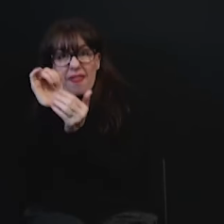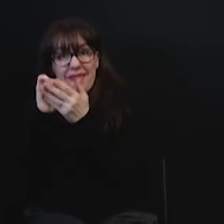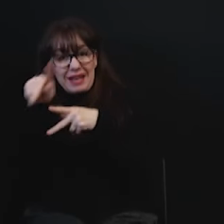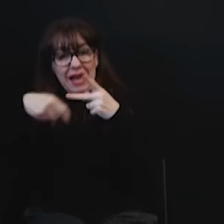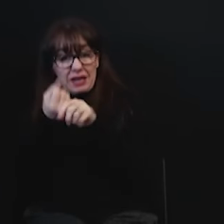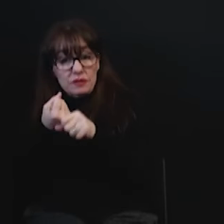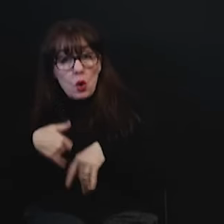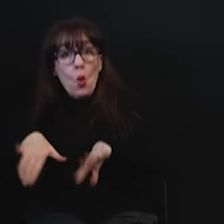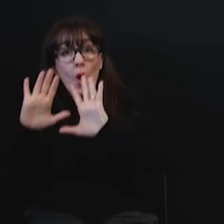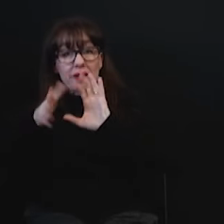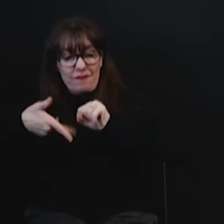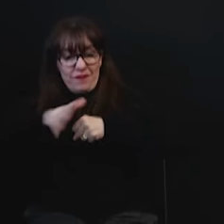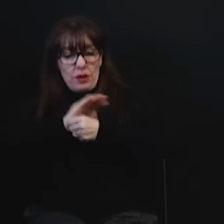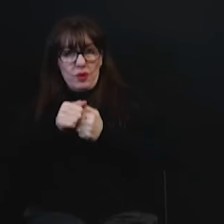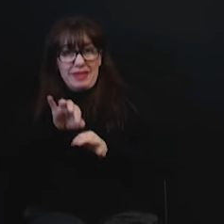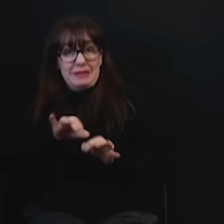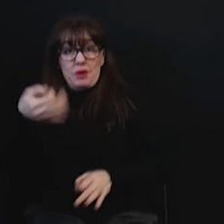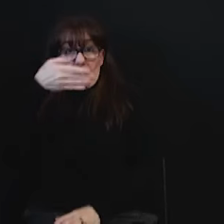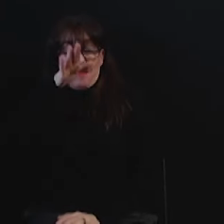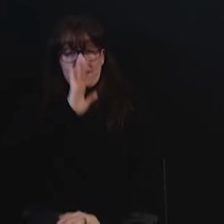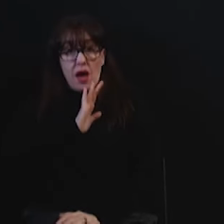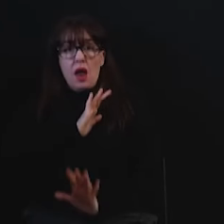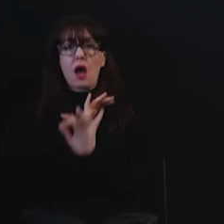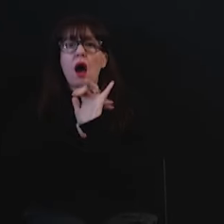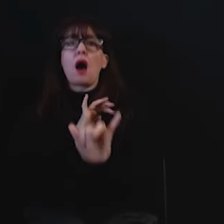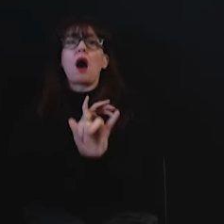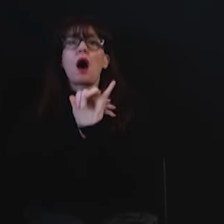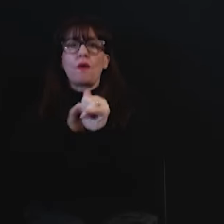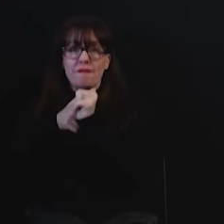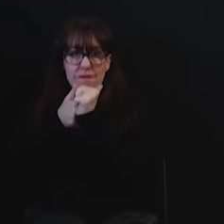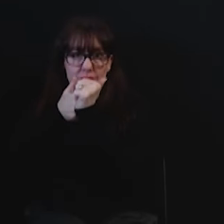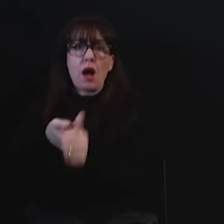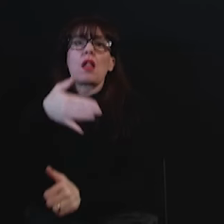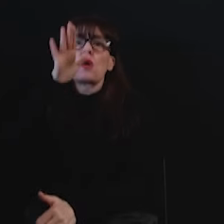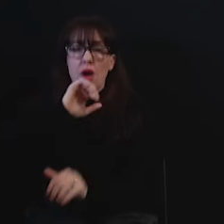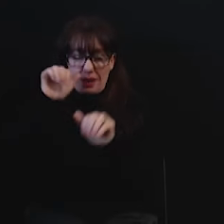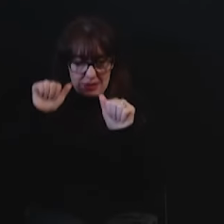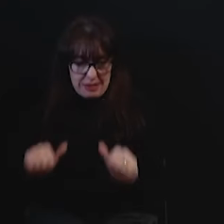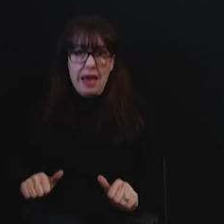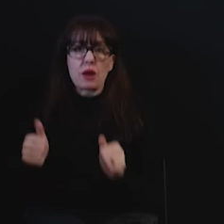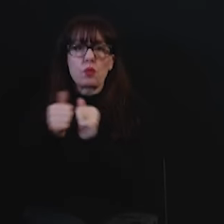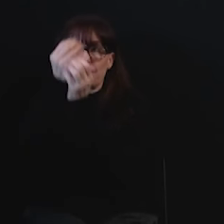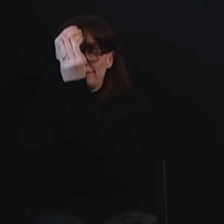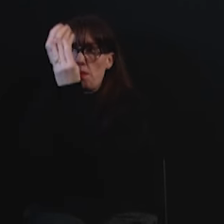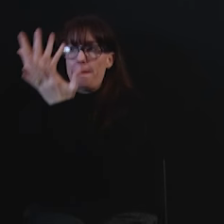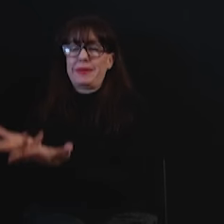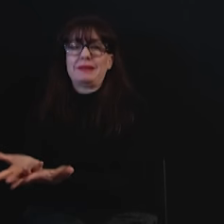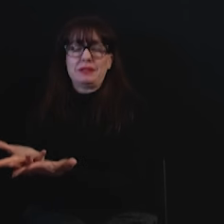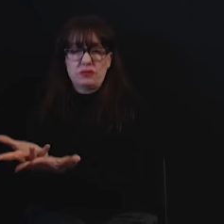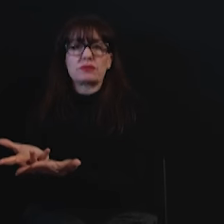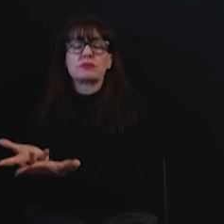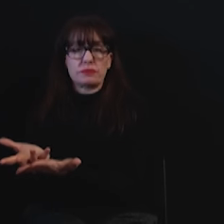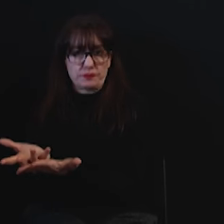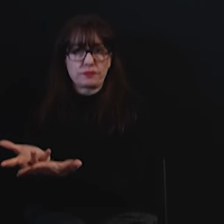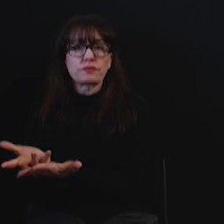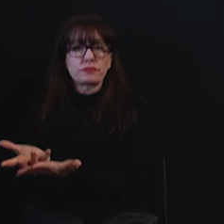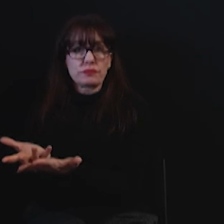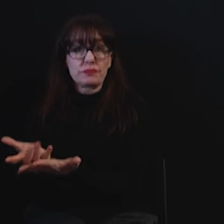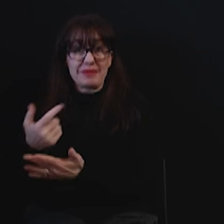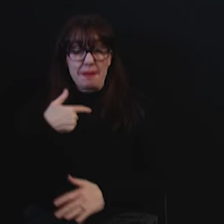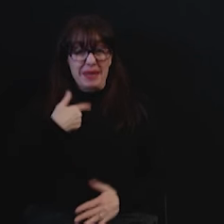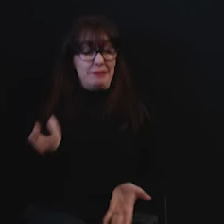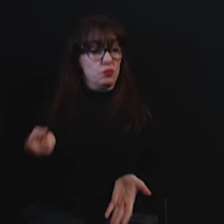ever hope, filled with the Spirit of God, to follow God in obedience. Preachers like me